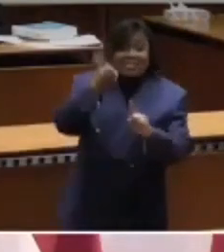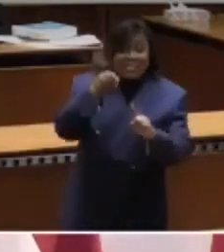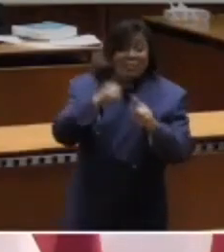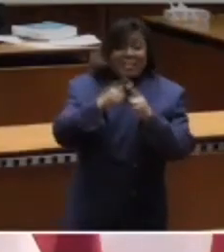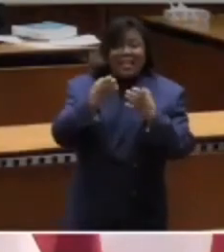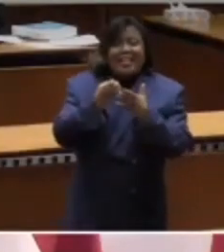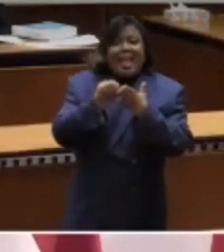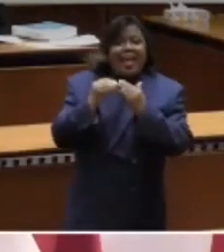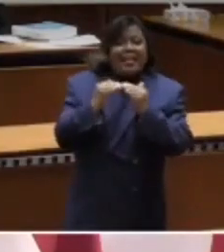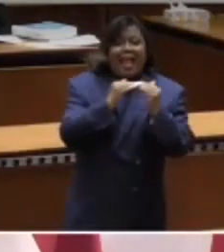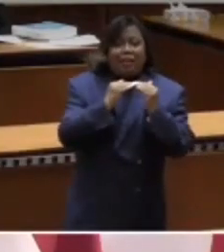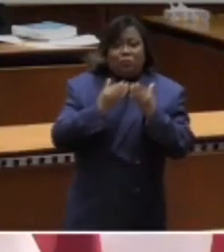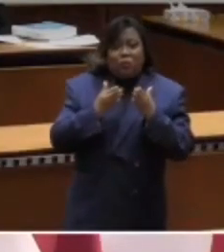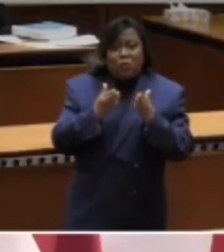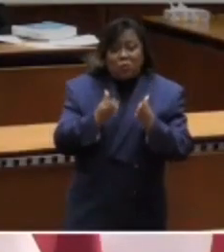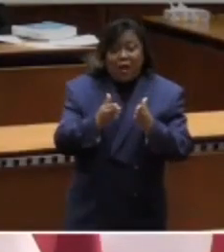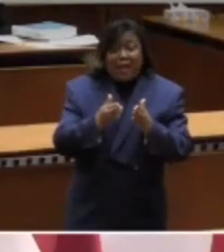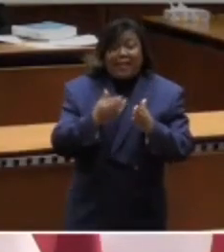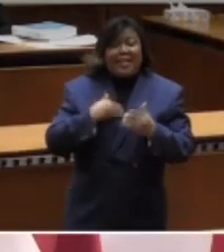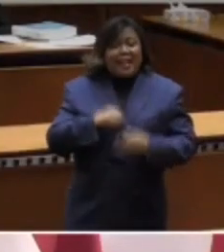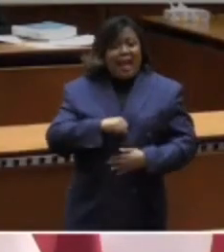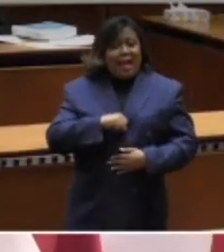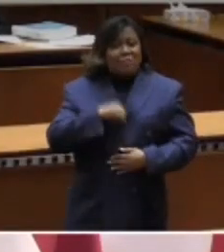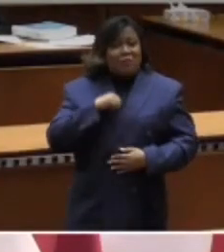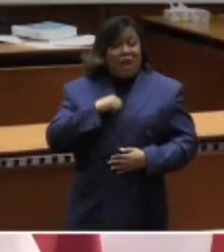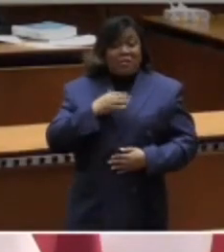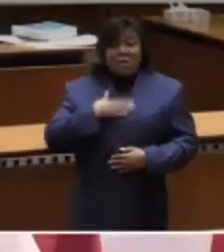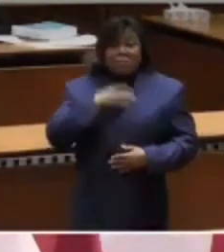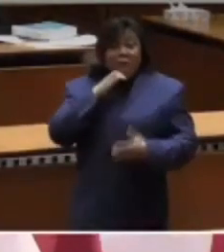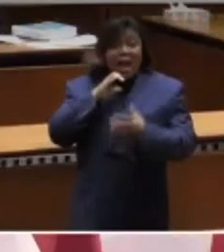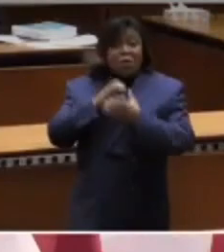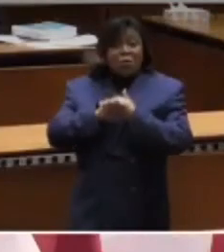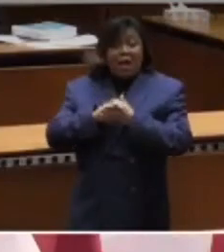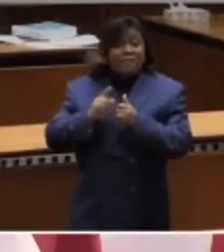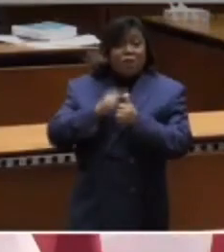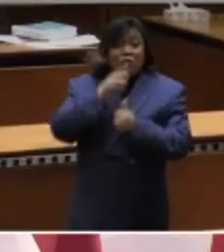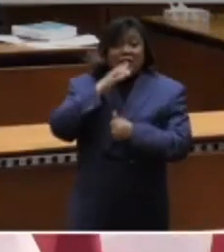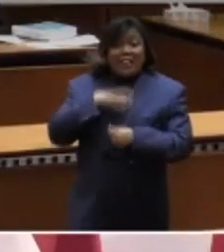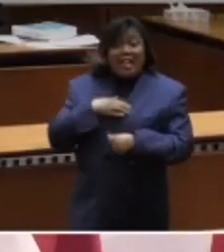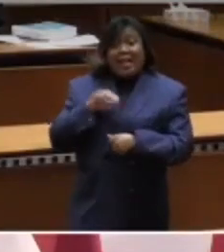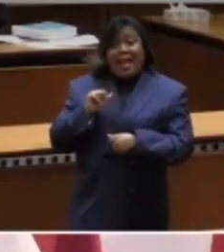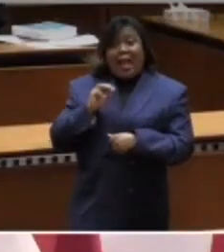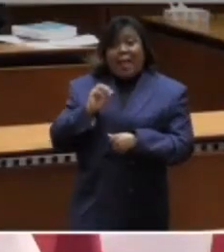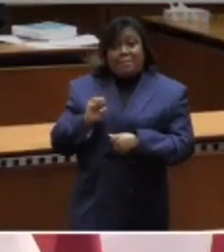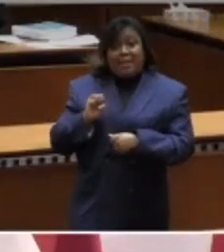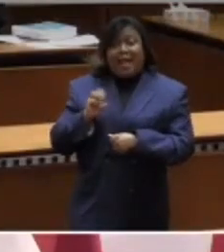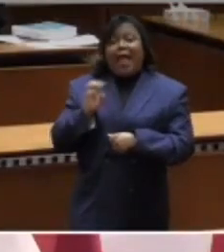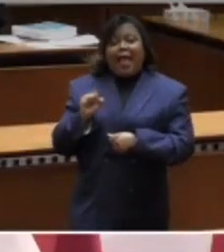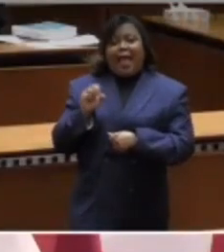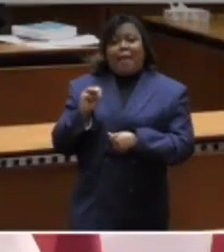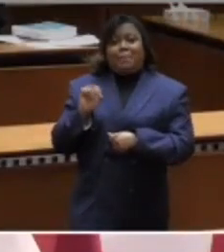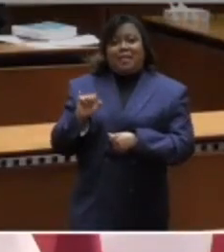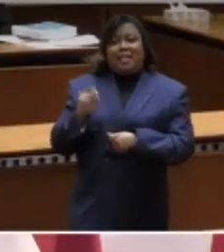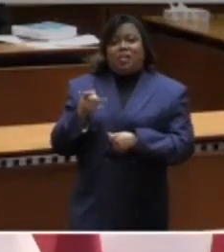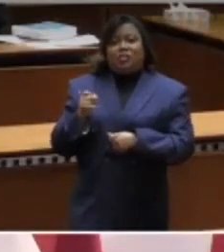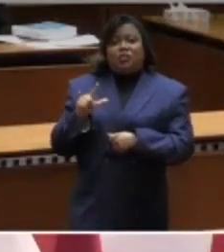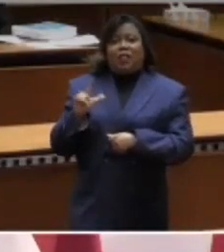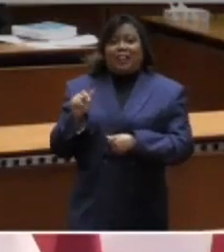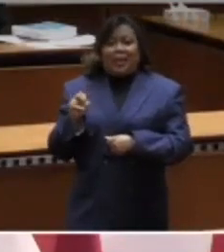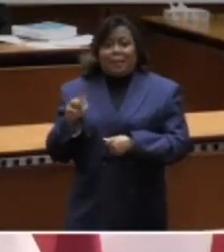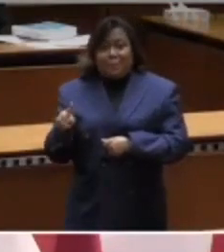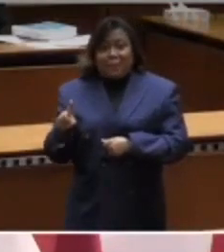an equitable way. And I am proud that my wife, First Lady Amy Eshelman, leads this